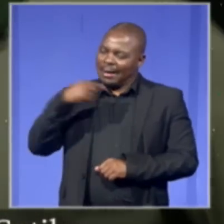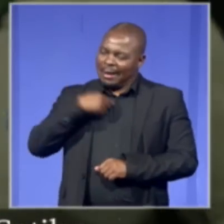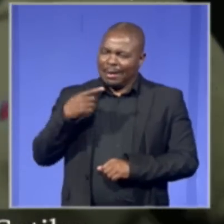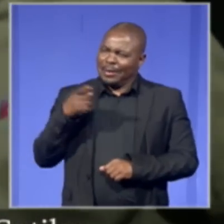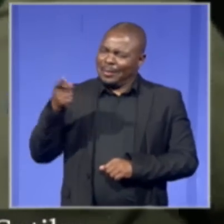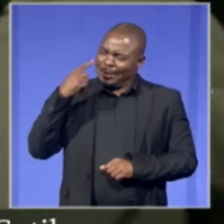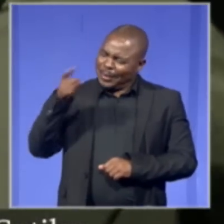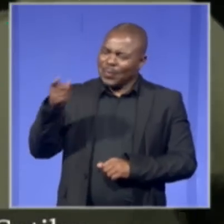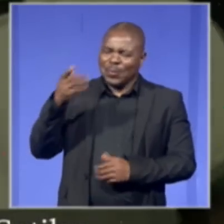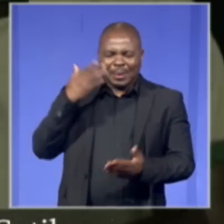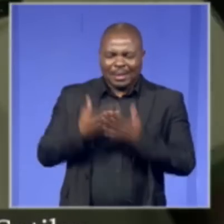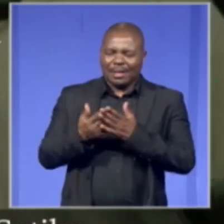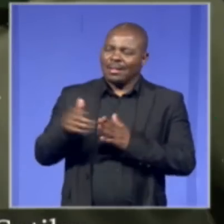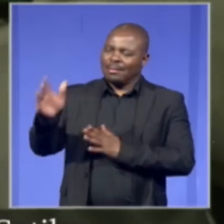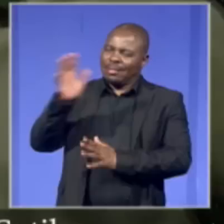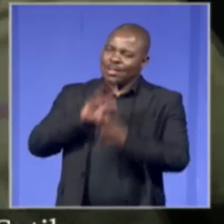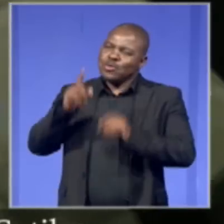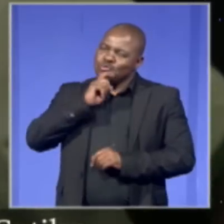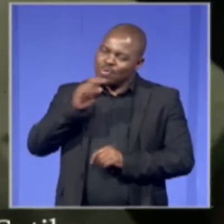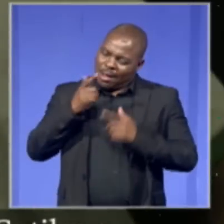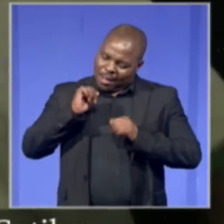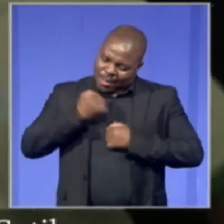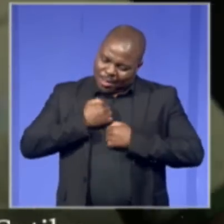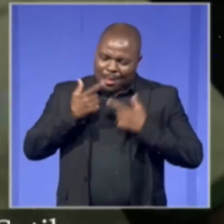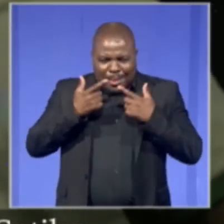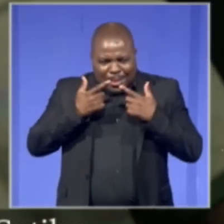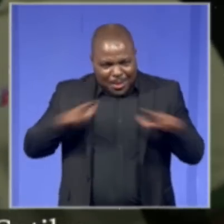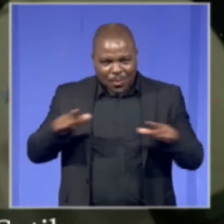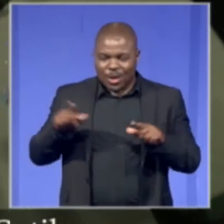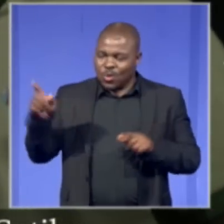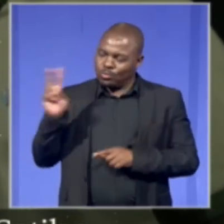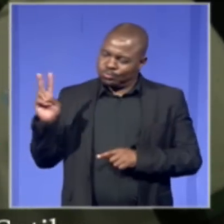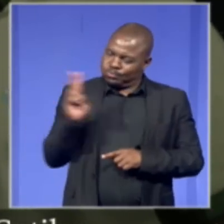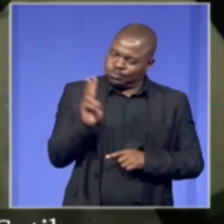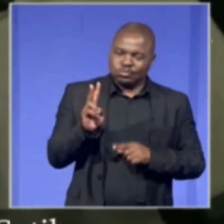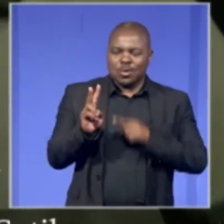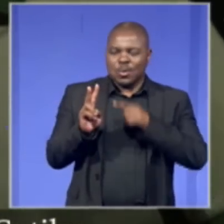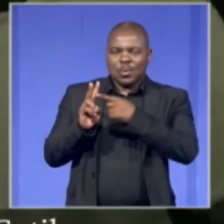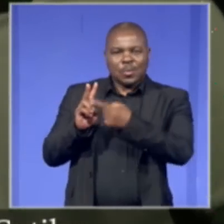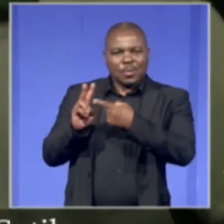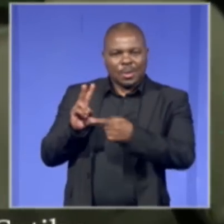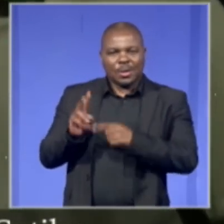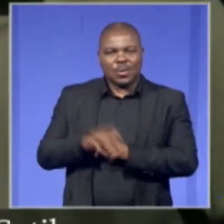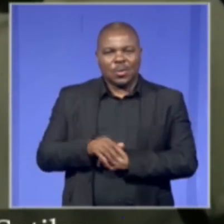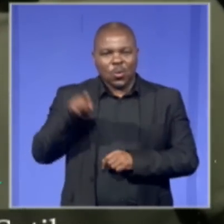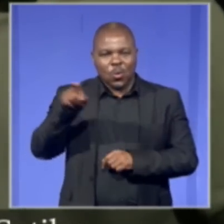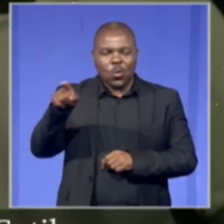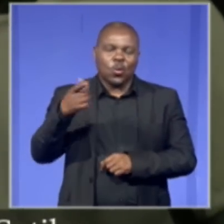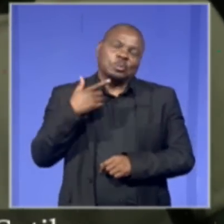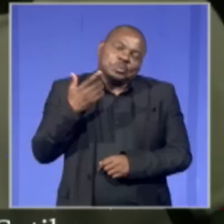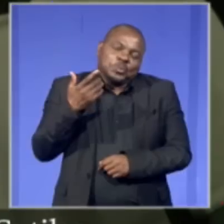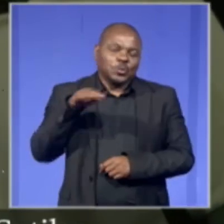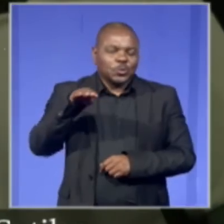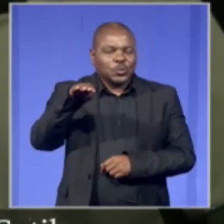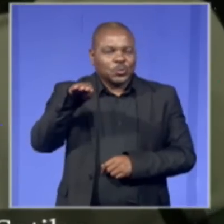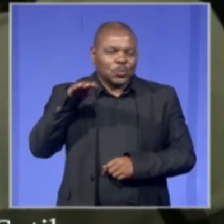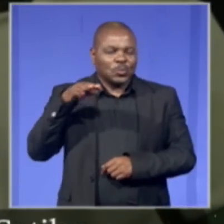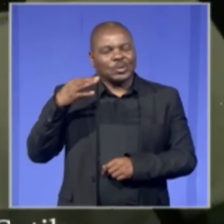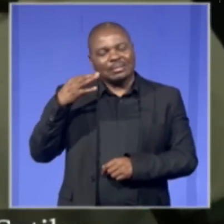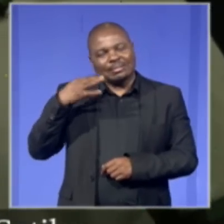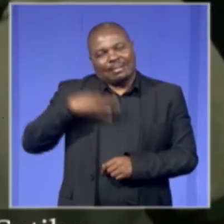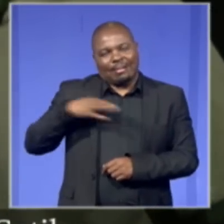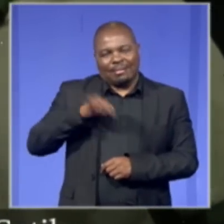wena re tlhalosetse ka leleme la rona gore tota wa bo motsisitse kwano o re tlhaloseditse gore ke mosetsana wa moZulu o tlo go mmontsha bontle